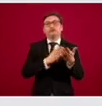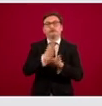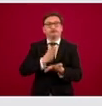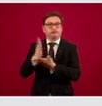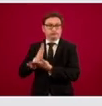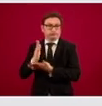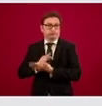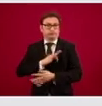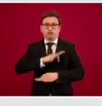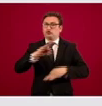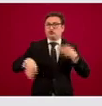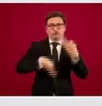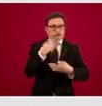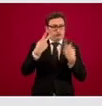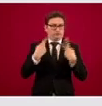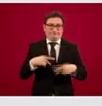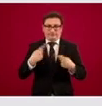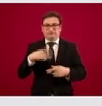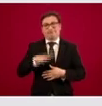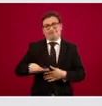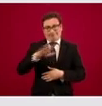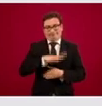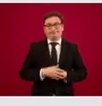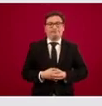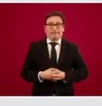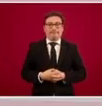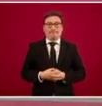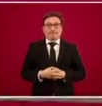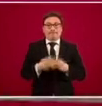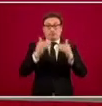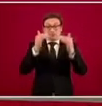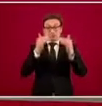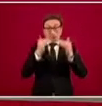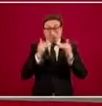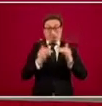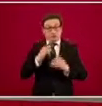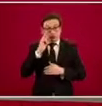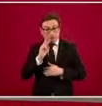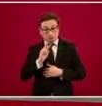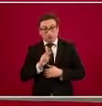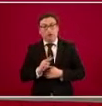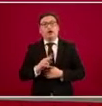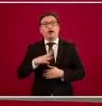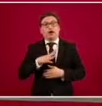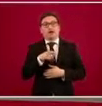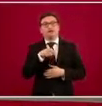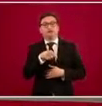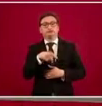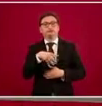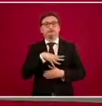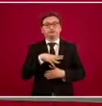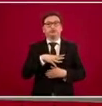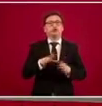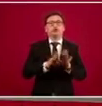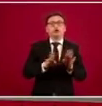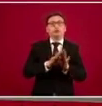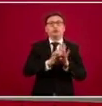languages in order to make more accessible the information for the totality of the population.